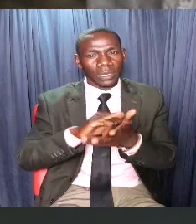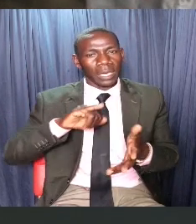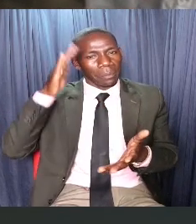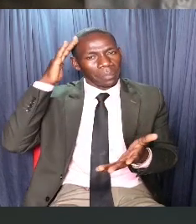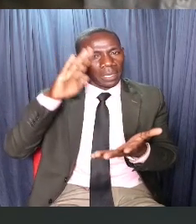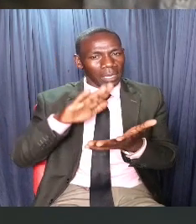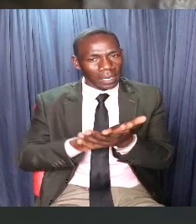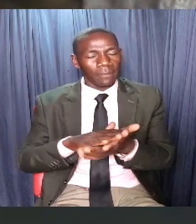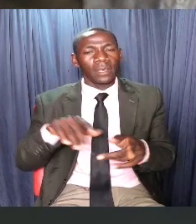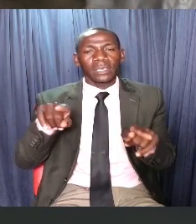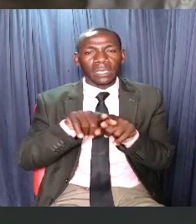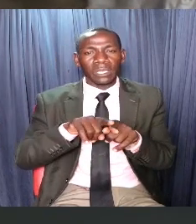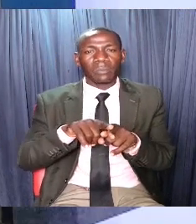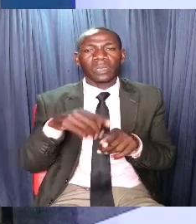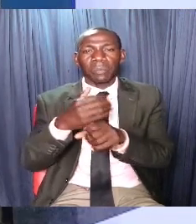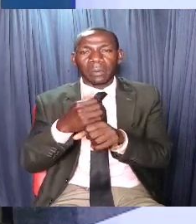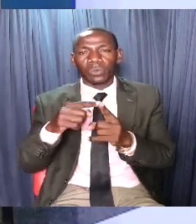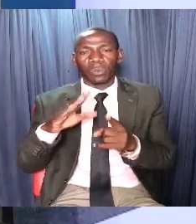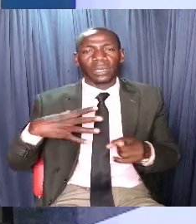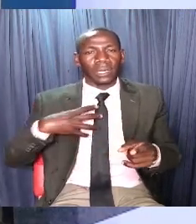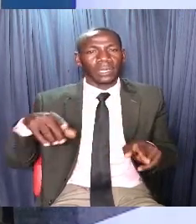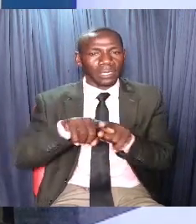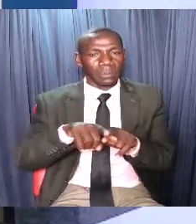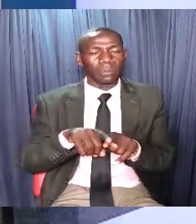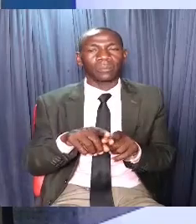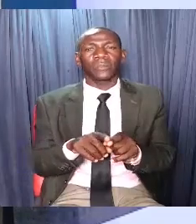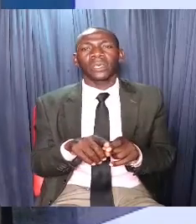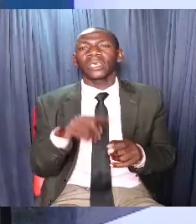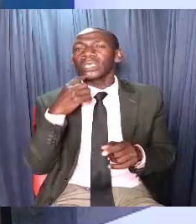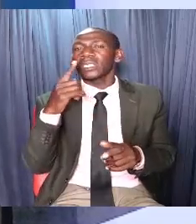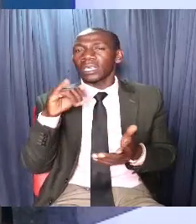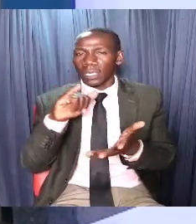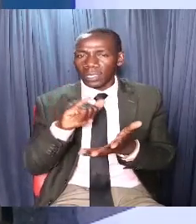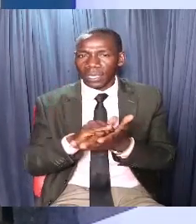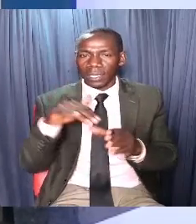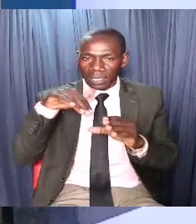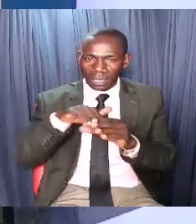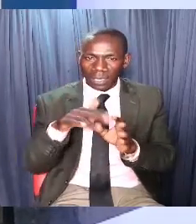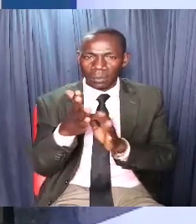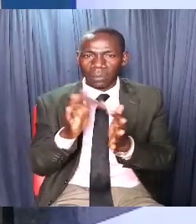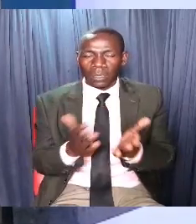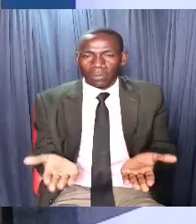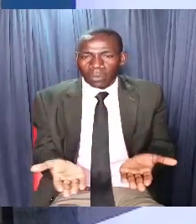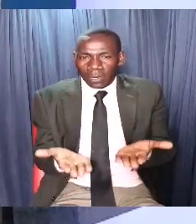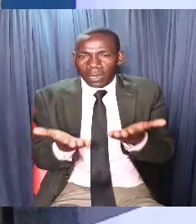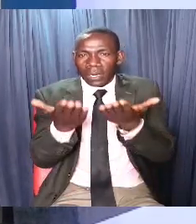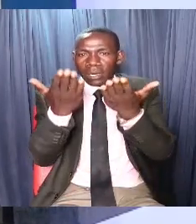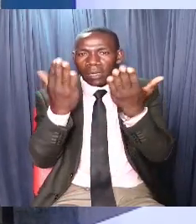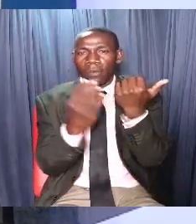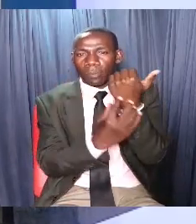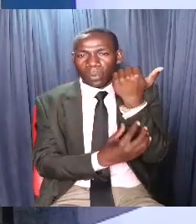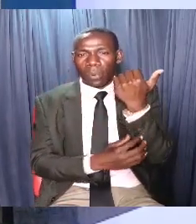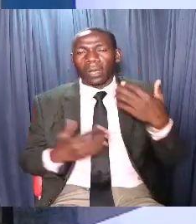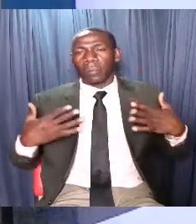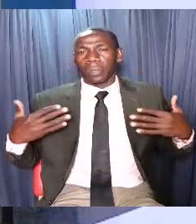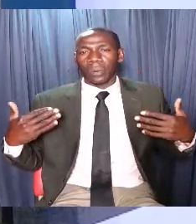atanifikisha kule. He's the same God I believe, he'll also reach me to that level. Maana alisema hivi yeye. Because he said, kuinua wanyonge kutoka mavumbini. He uplifted the